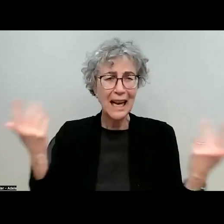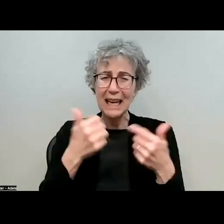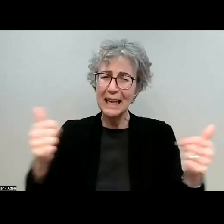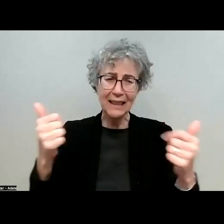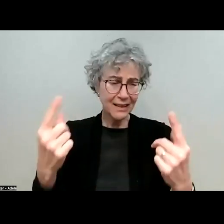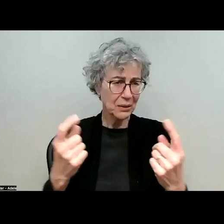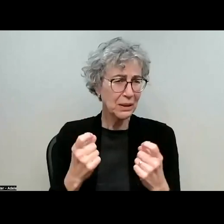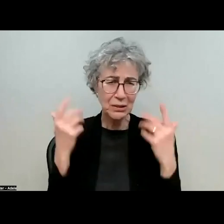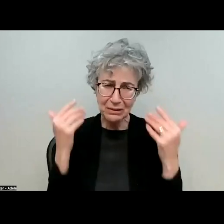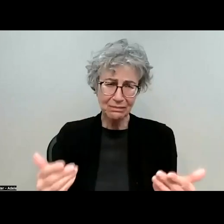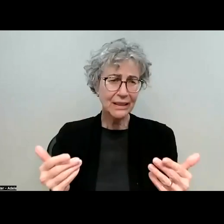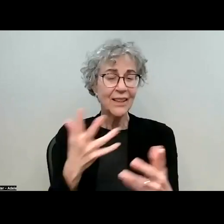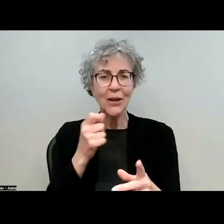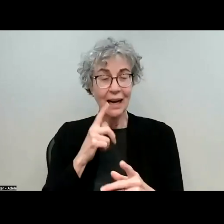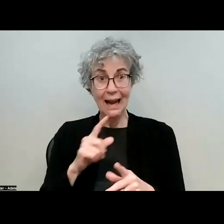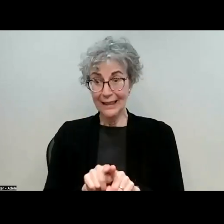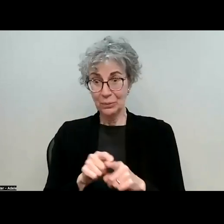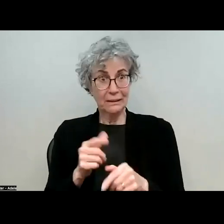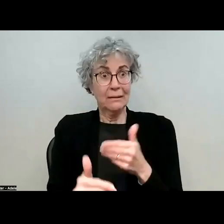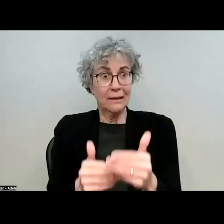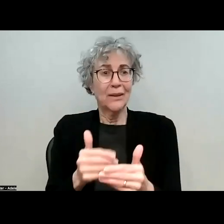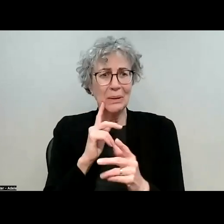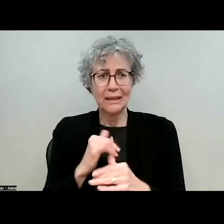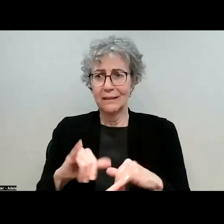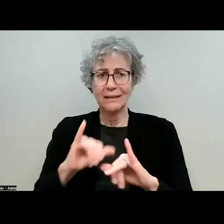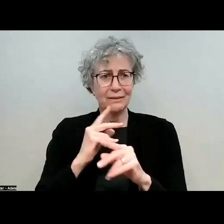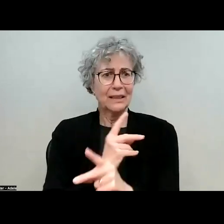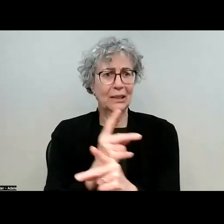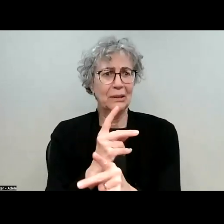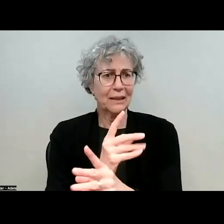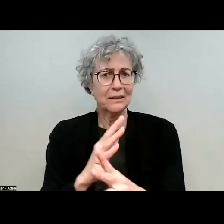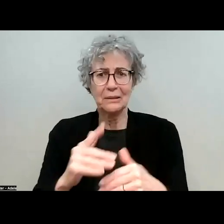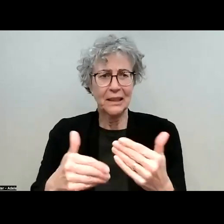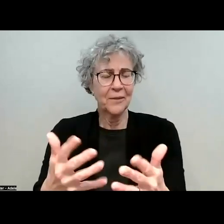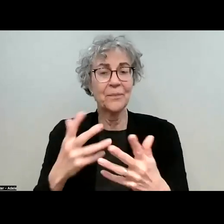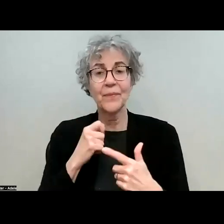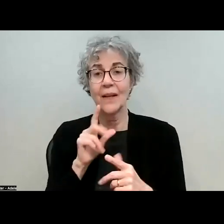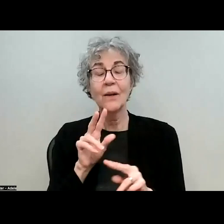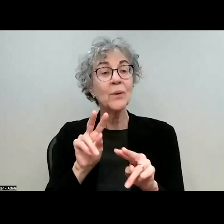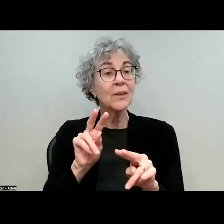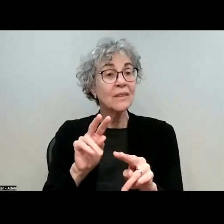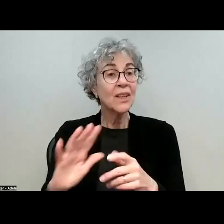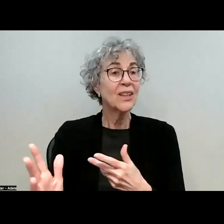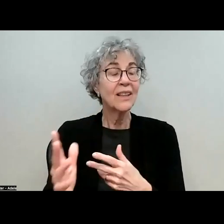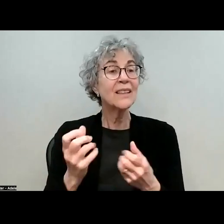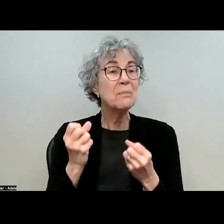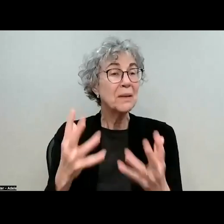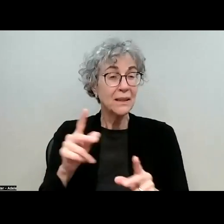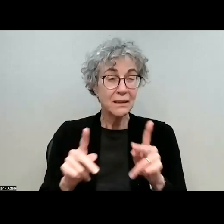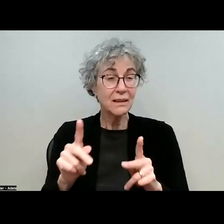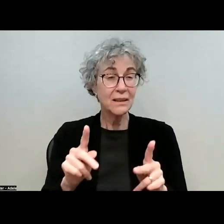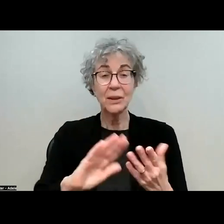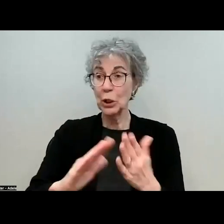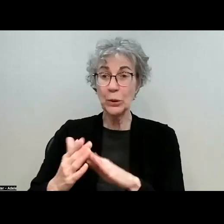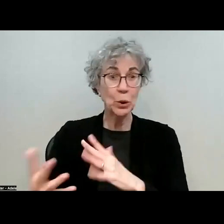We're figuring out some of this as we go and really looking to involve as many people from our community and our developmental